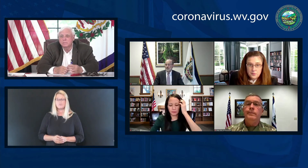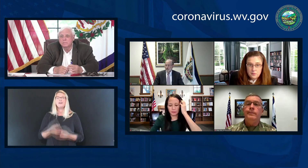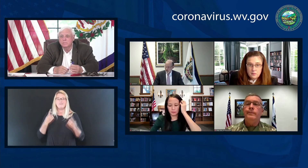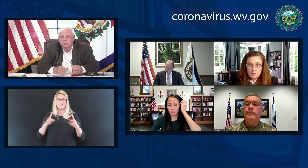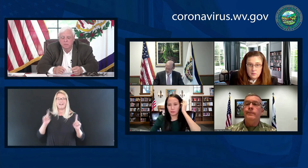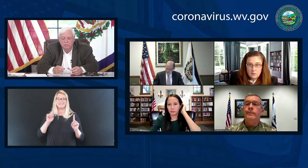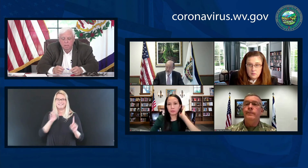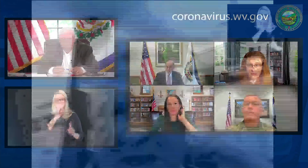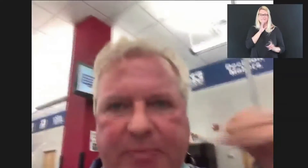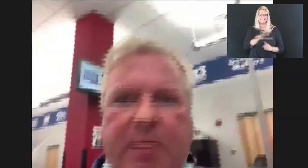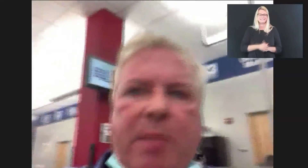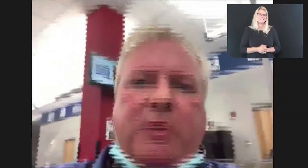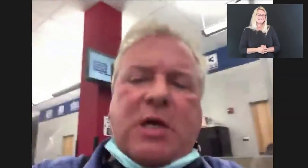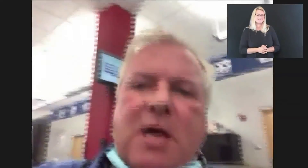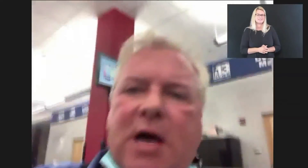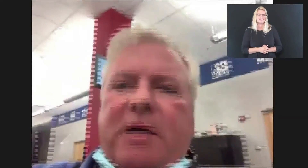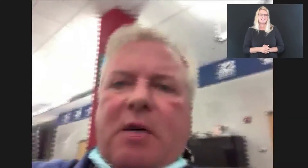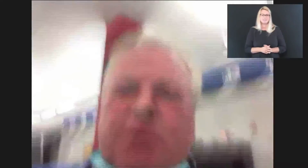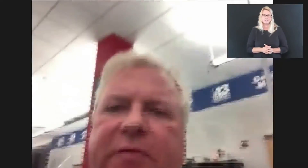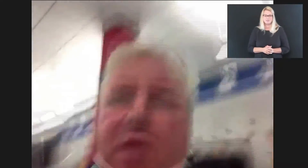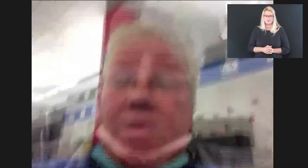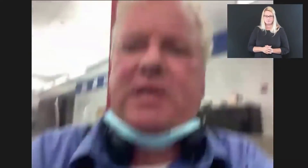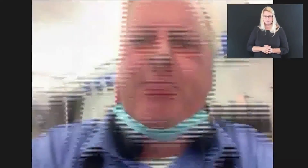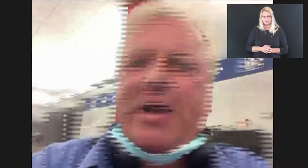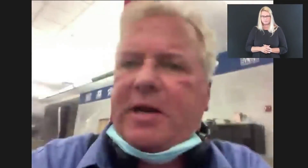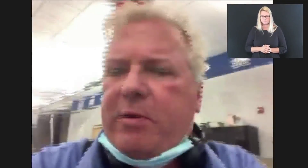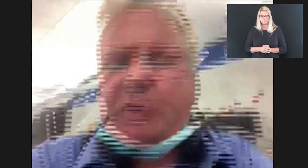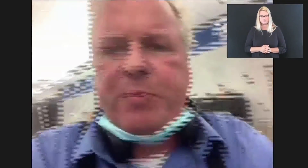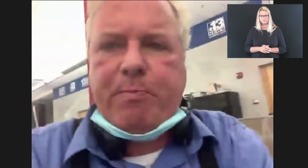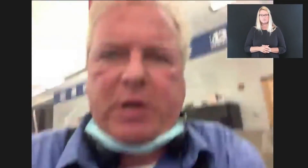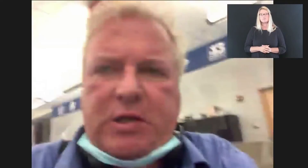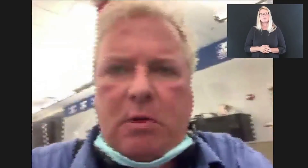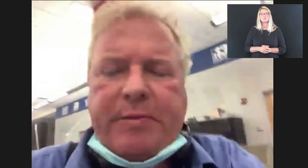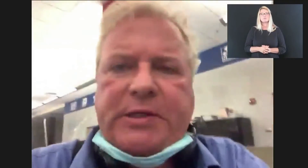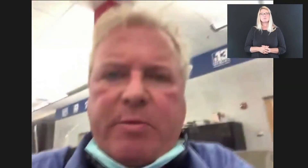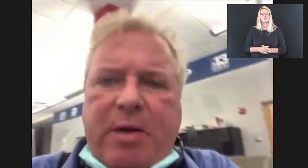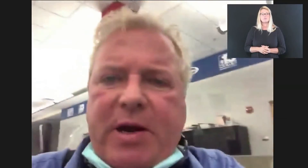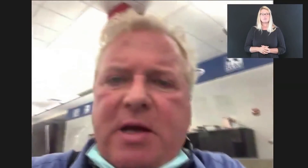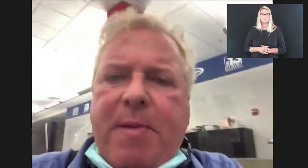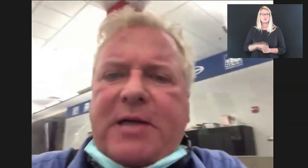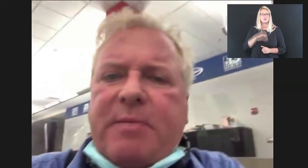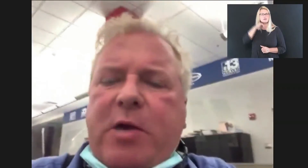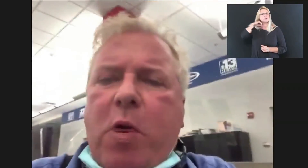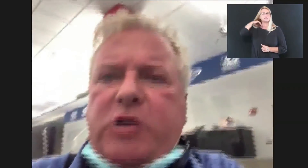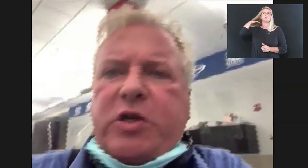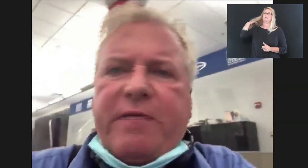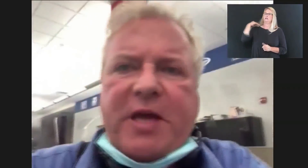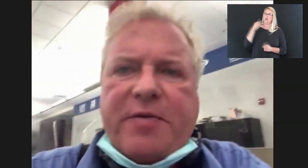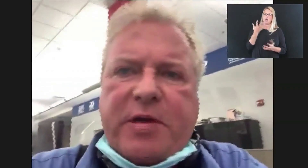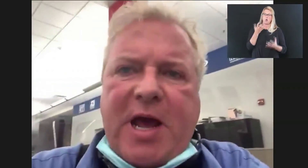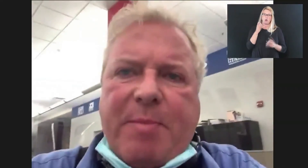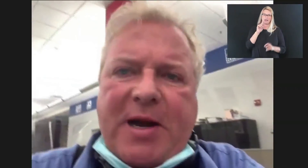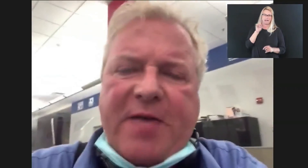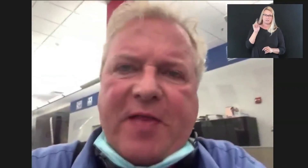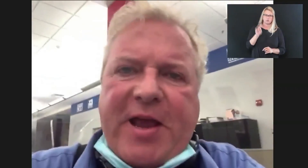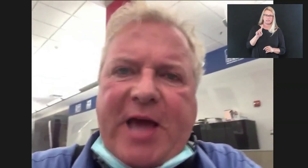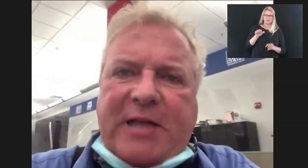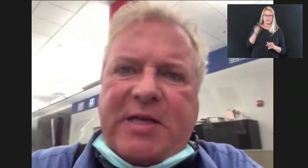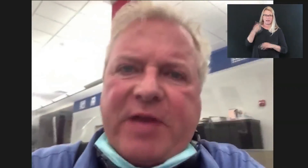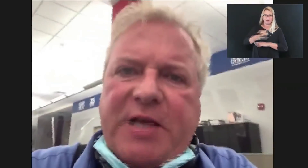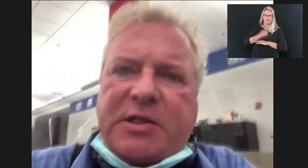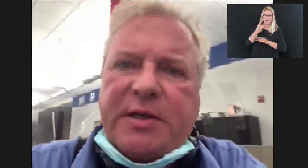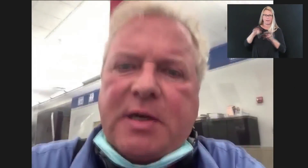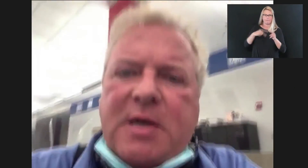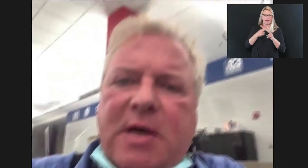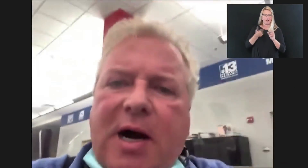Good afternoon, governor and cabinet members. Uh, governor, want to come back to, and I wish Bernie Dolan was here, but I want to come back to my question of the other day about athletic